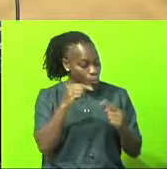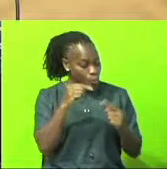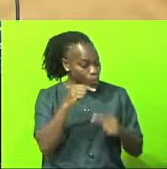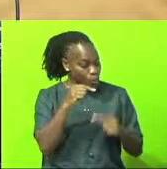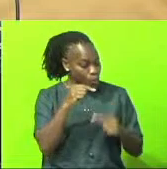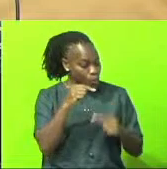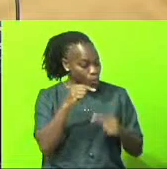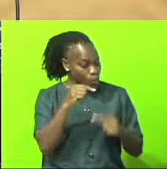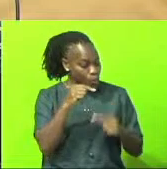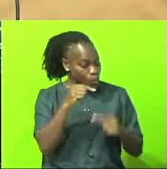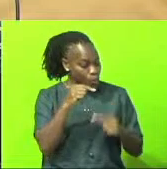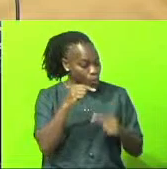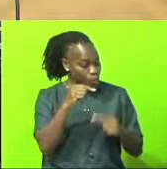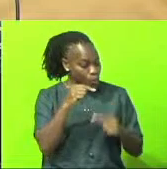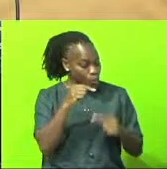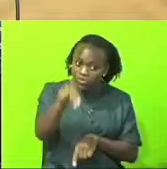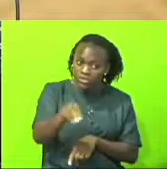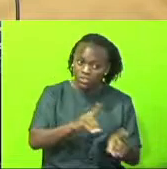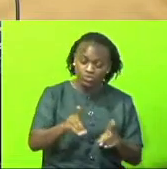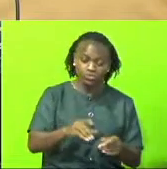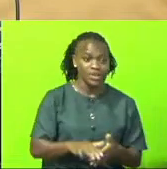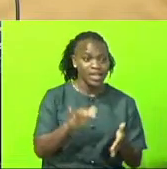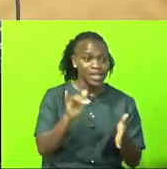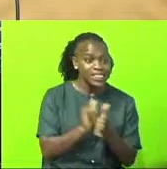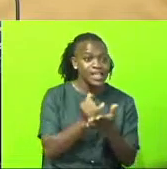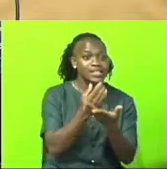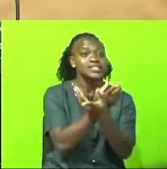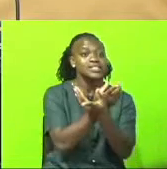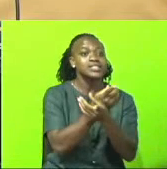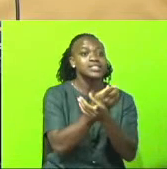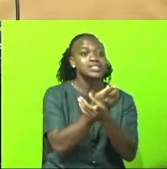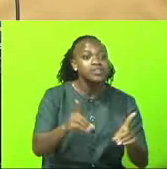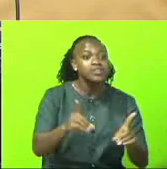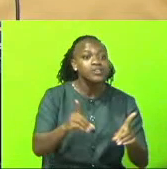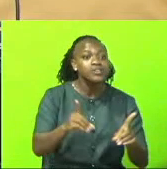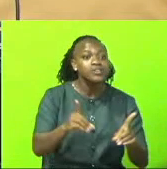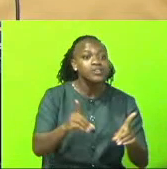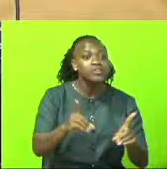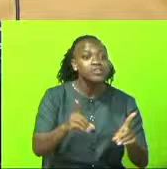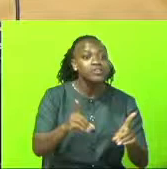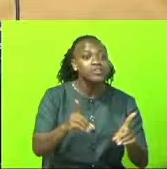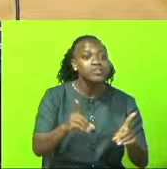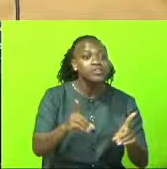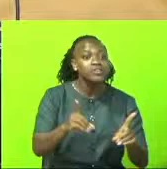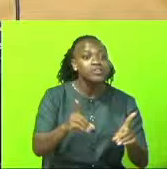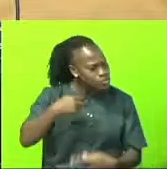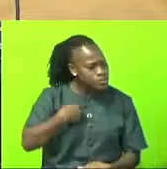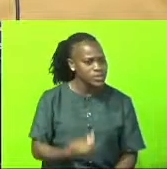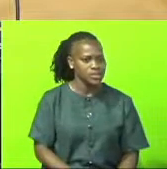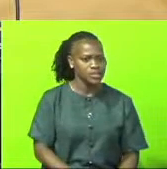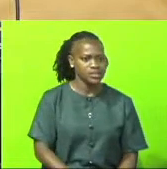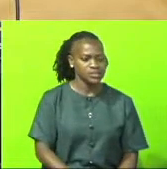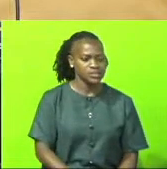Would you remain quiet? That is democracy. You must remain silent and listen to me.